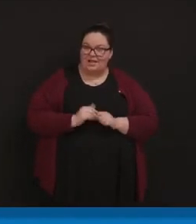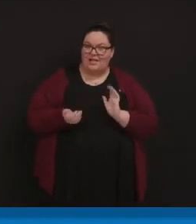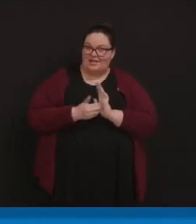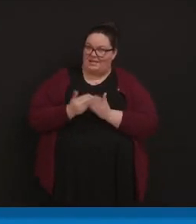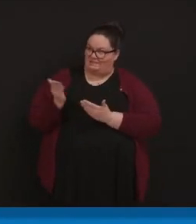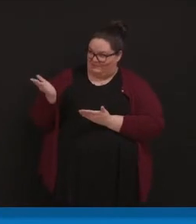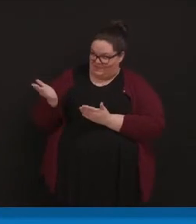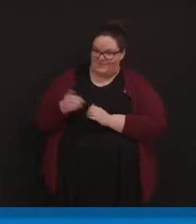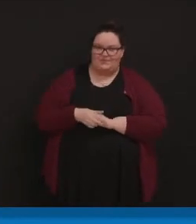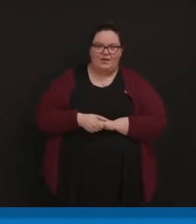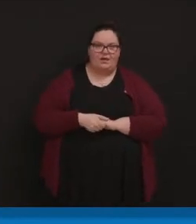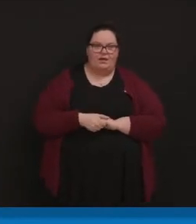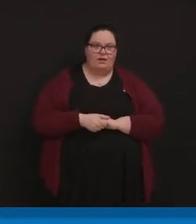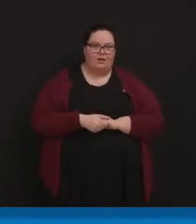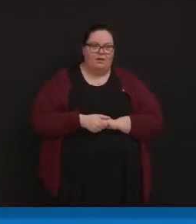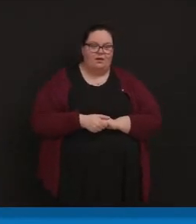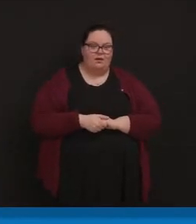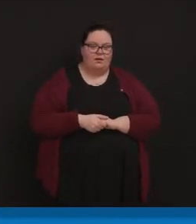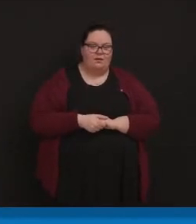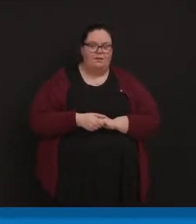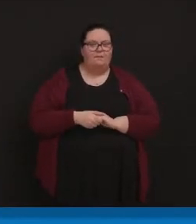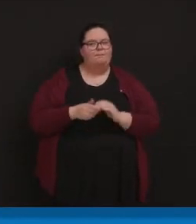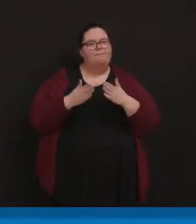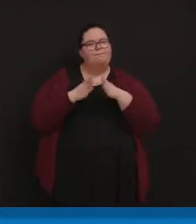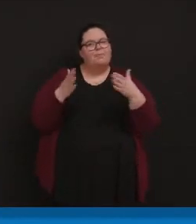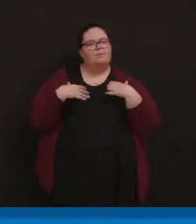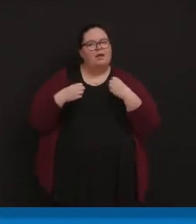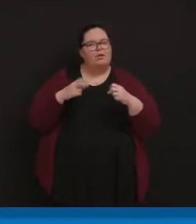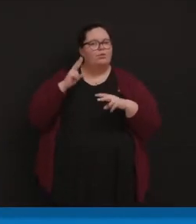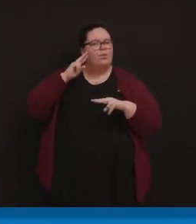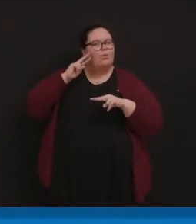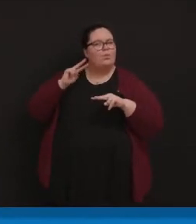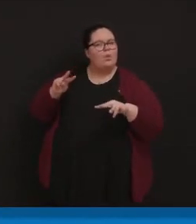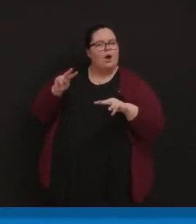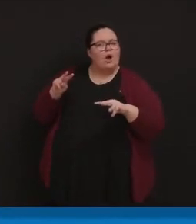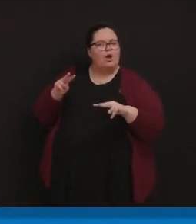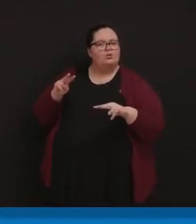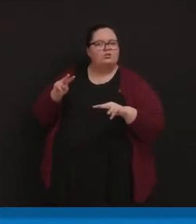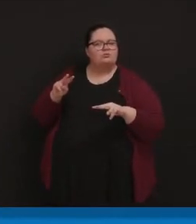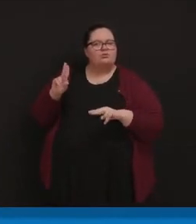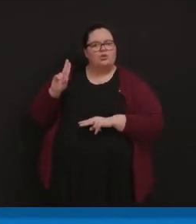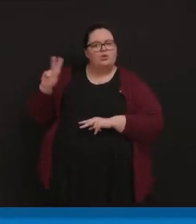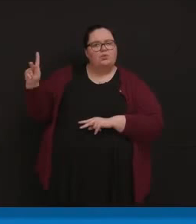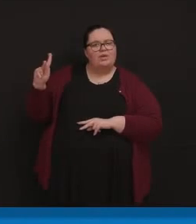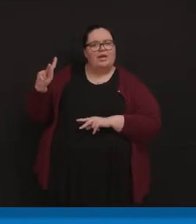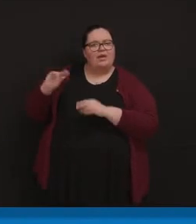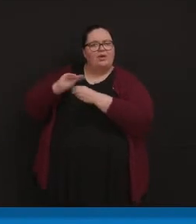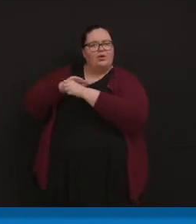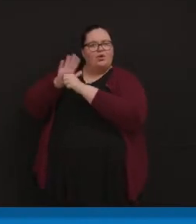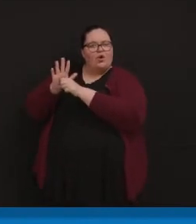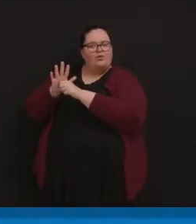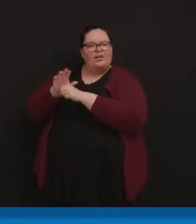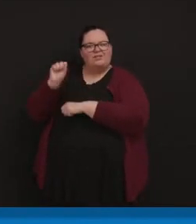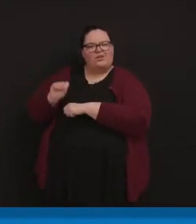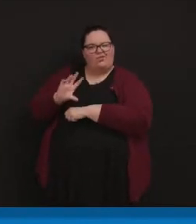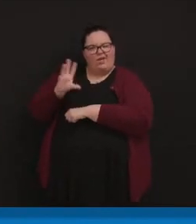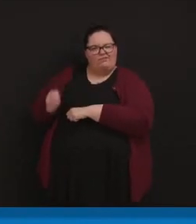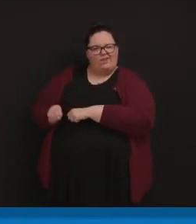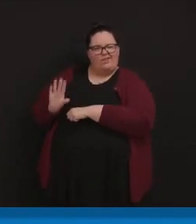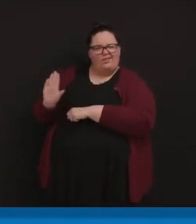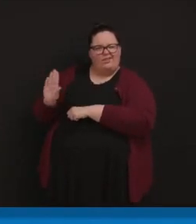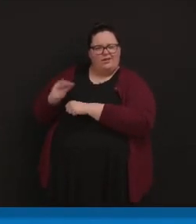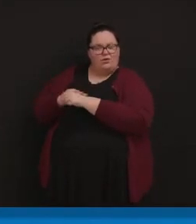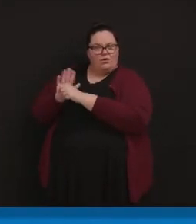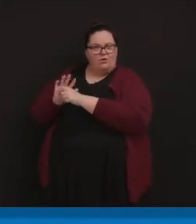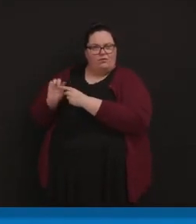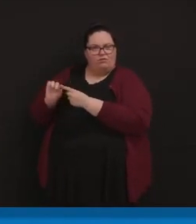Dr. Russell. Dr. Russell, I'm wondering, how does public health monitor for the presence of the UK strain and the South African strain of the virus? And is